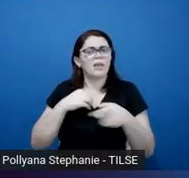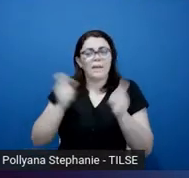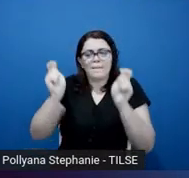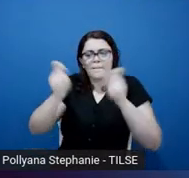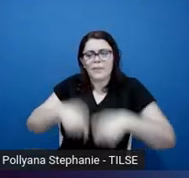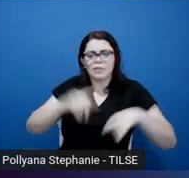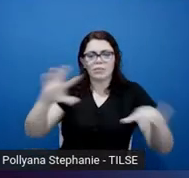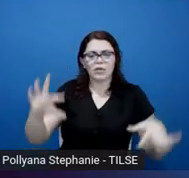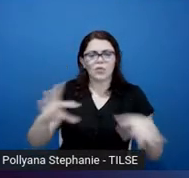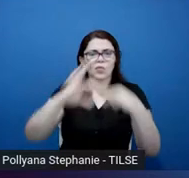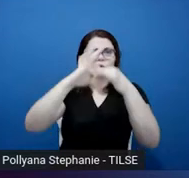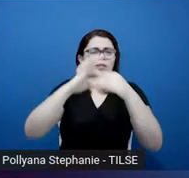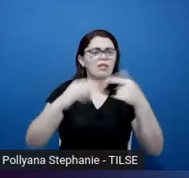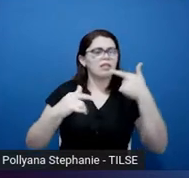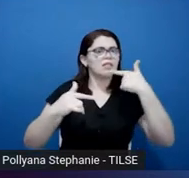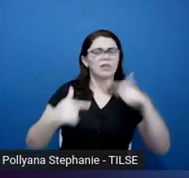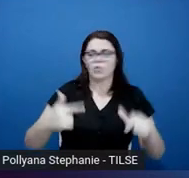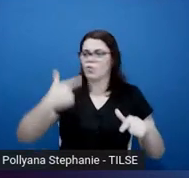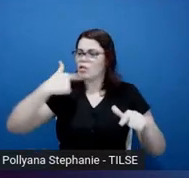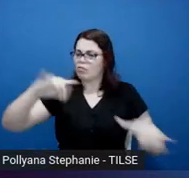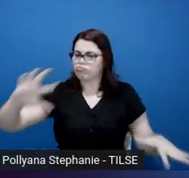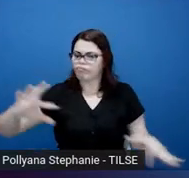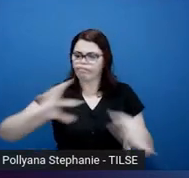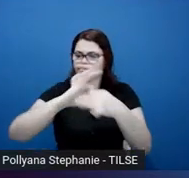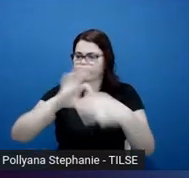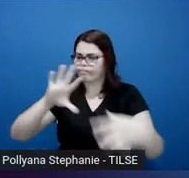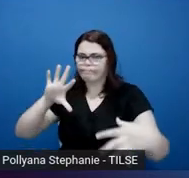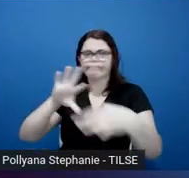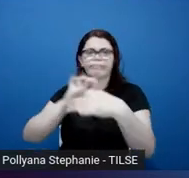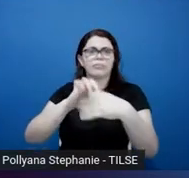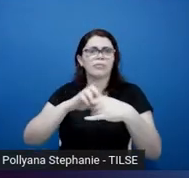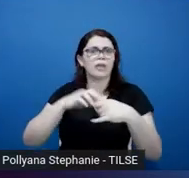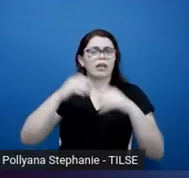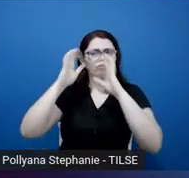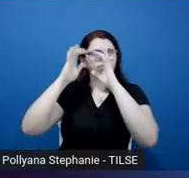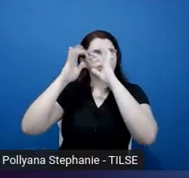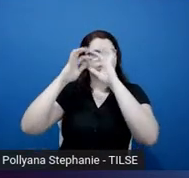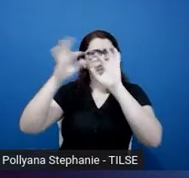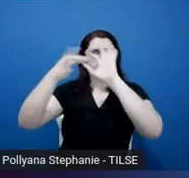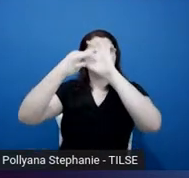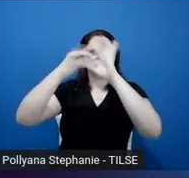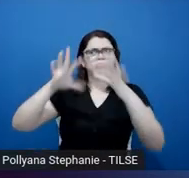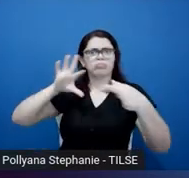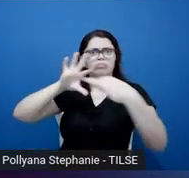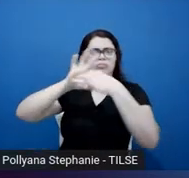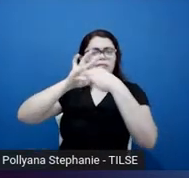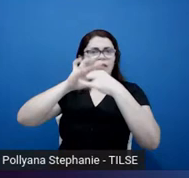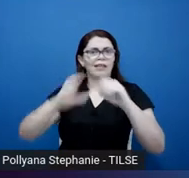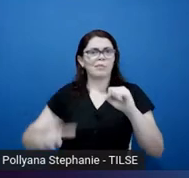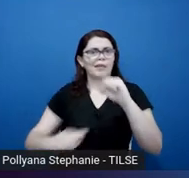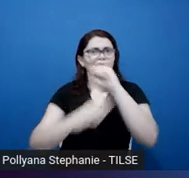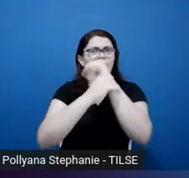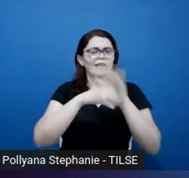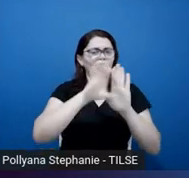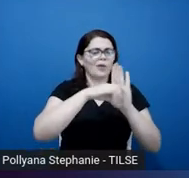connect languages, to make connections, and to reinforce different